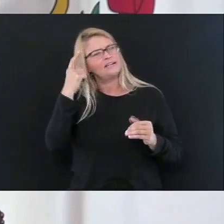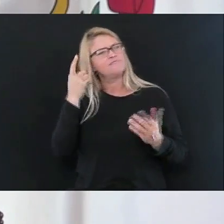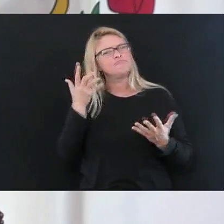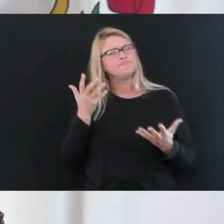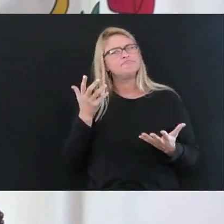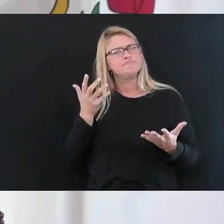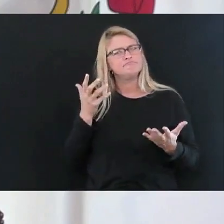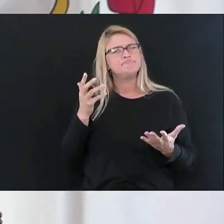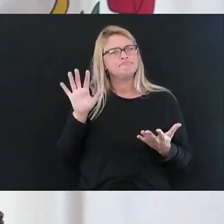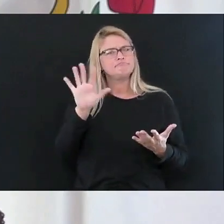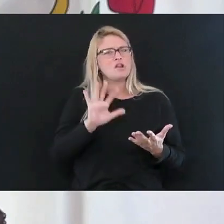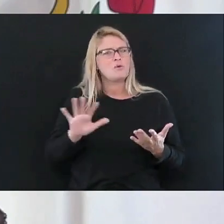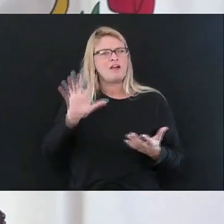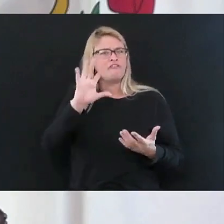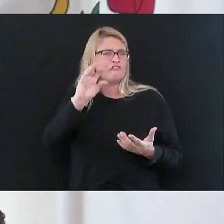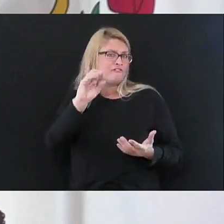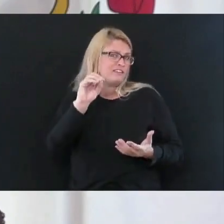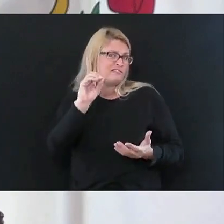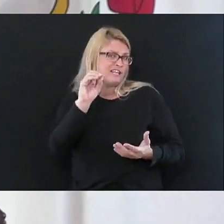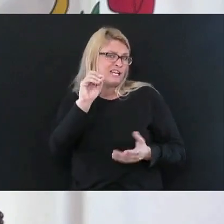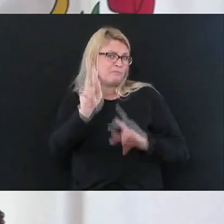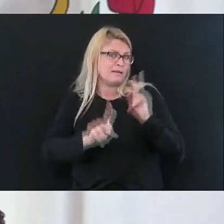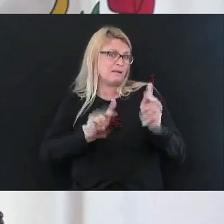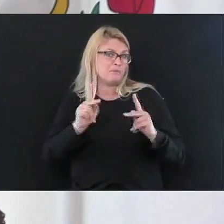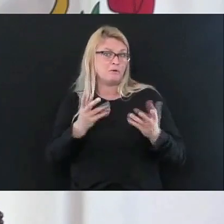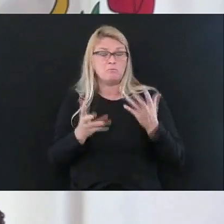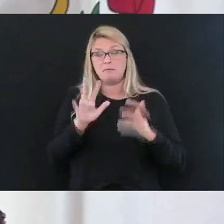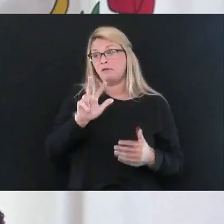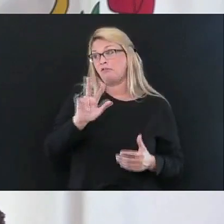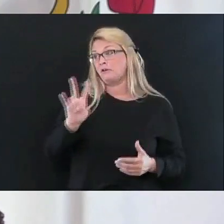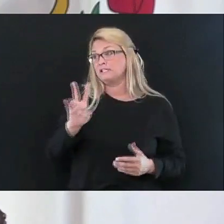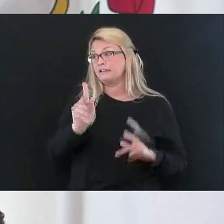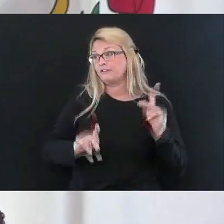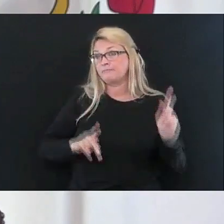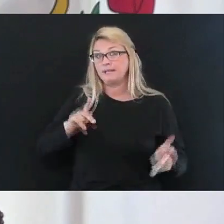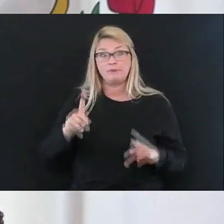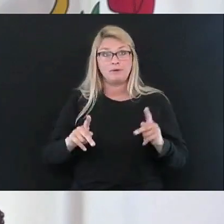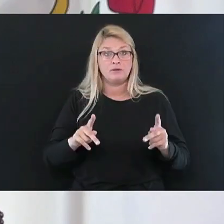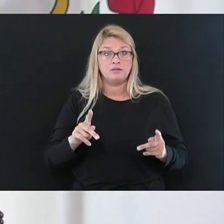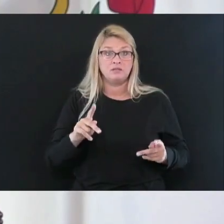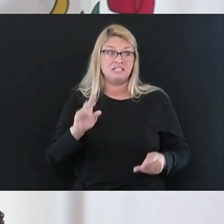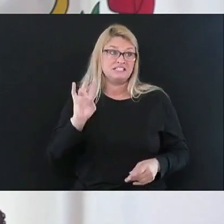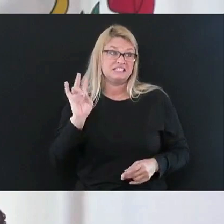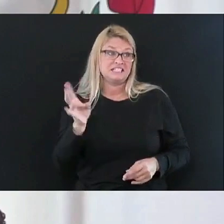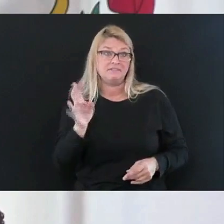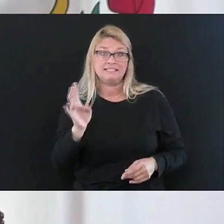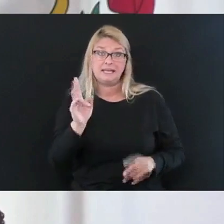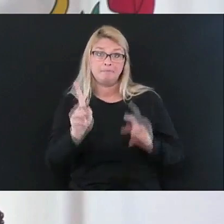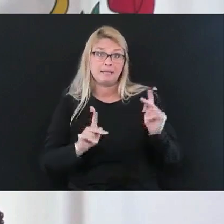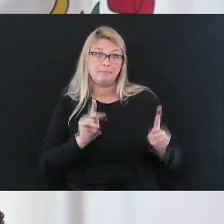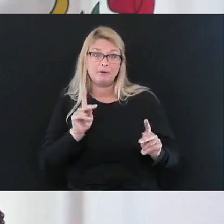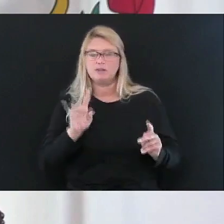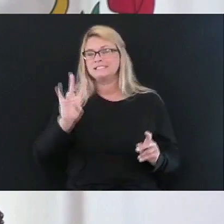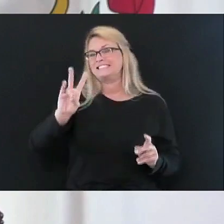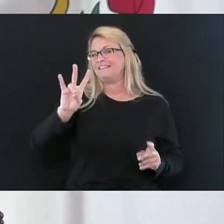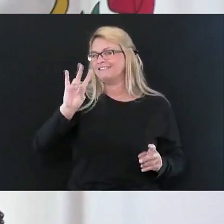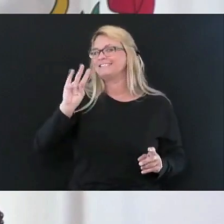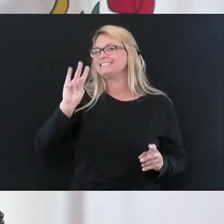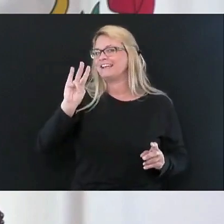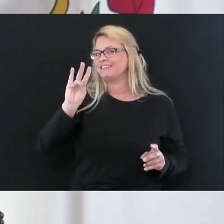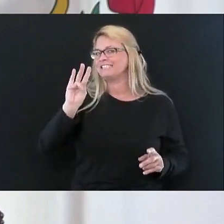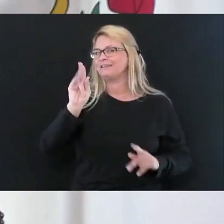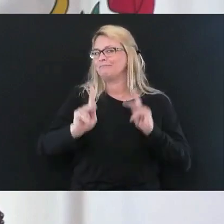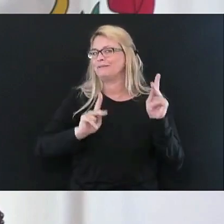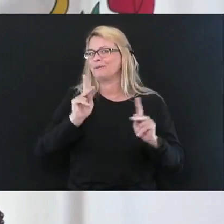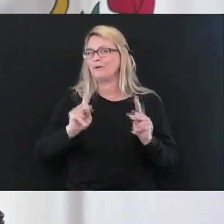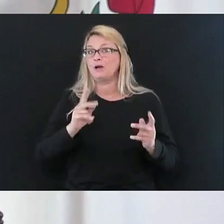that 50 people, 37 people, 17 people, maybe 0